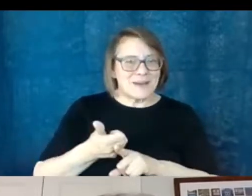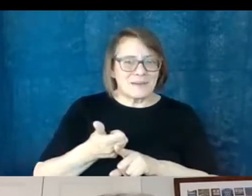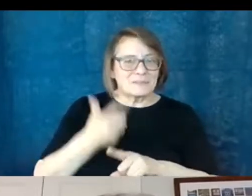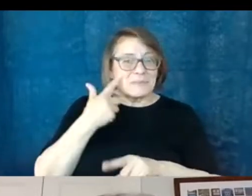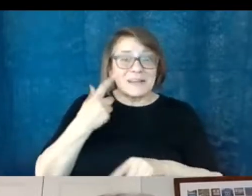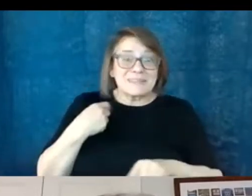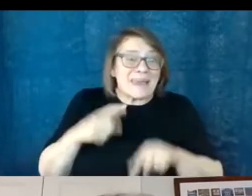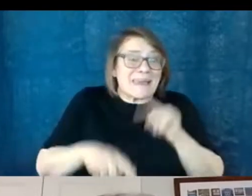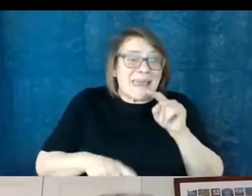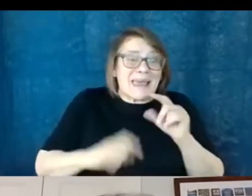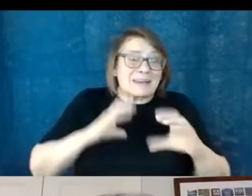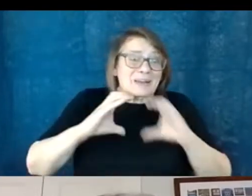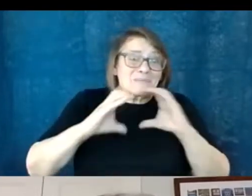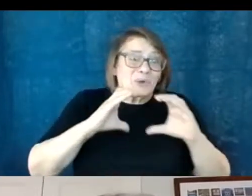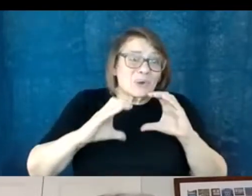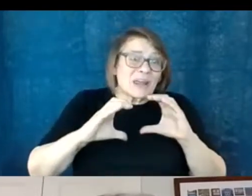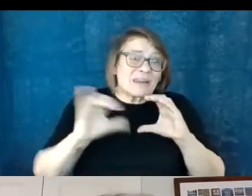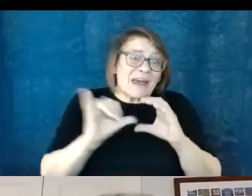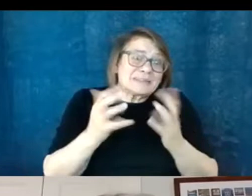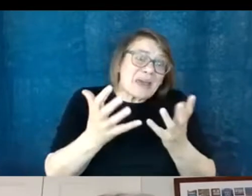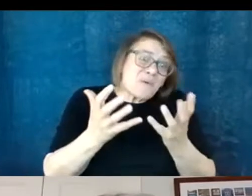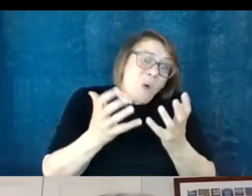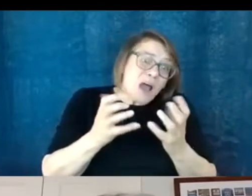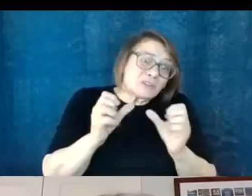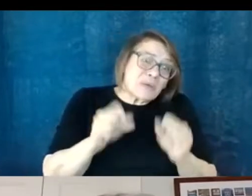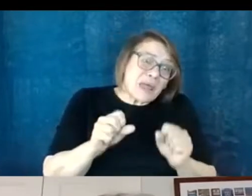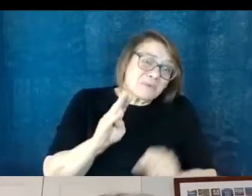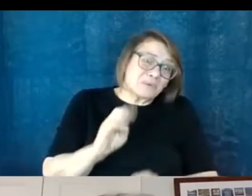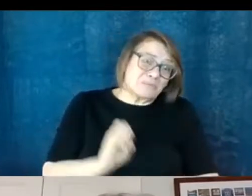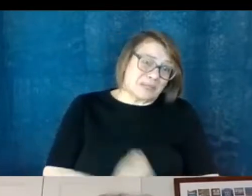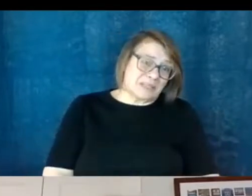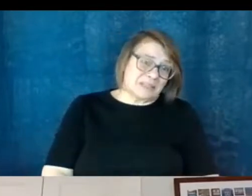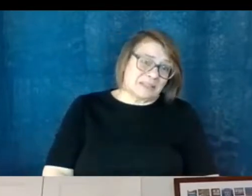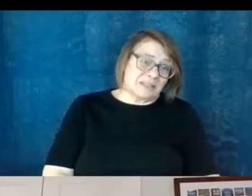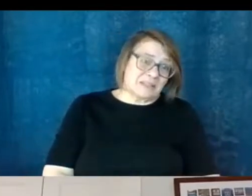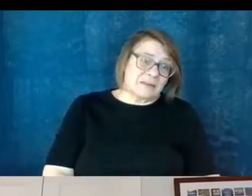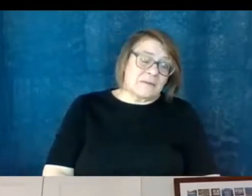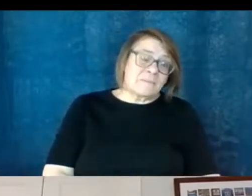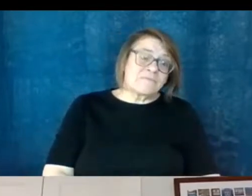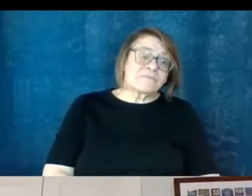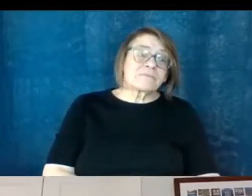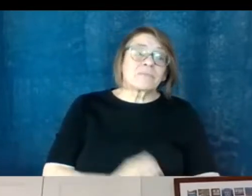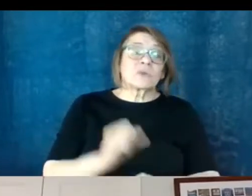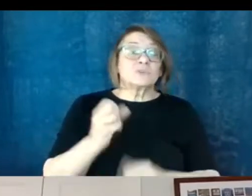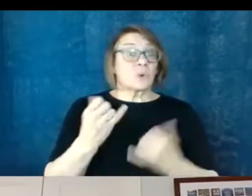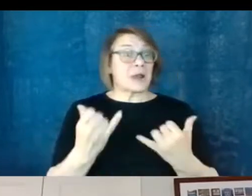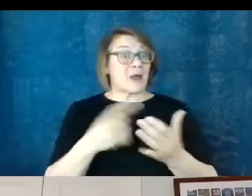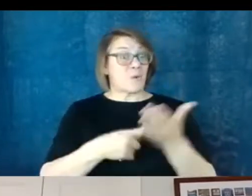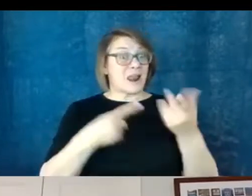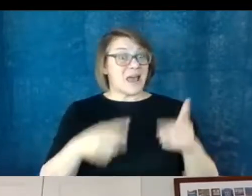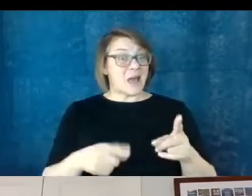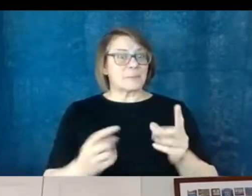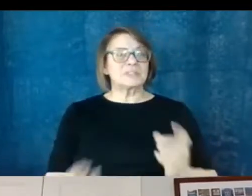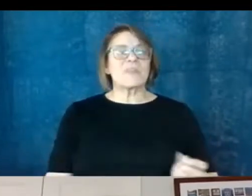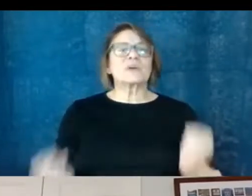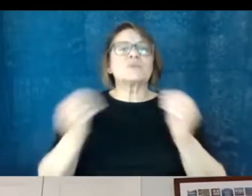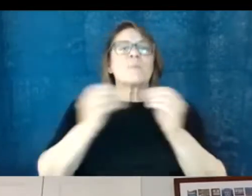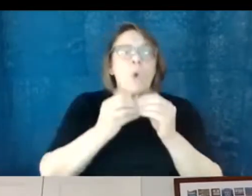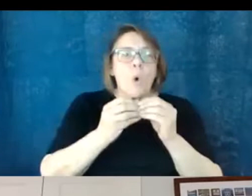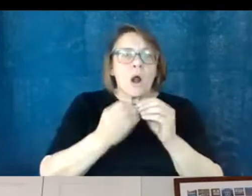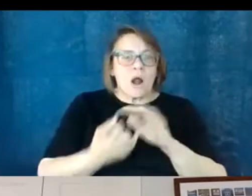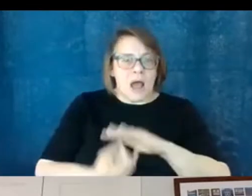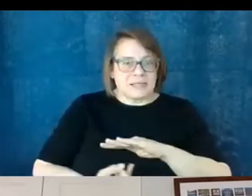communicate optimally as they maybe once used to. So what happens now is that there's even more